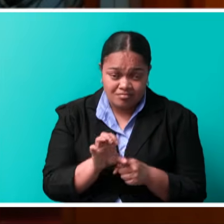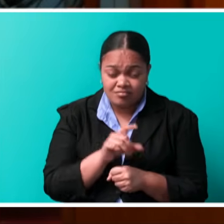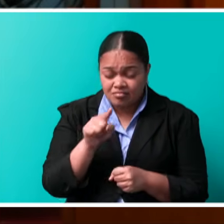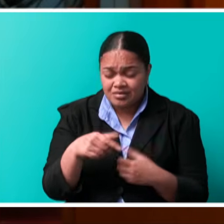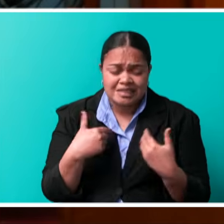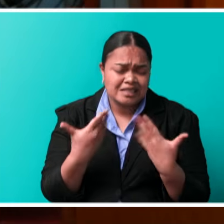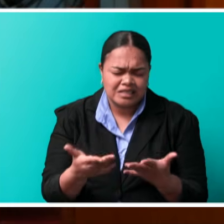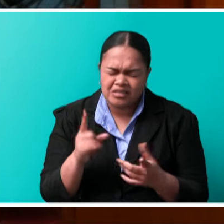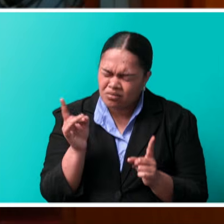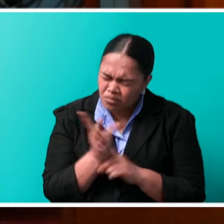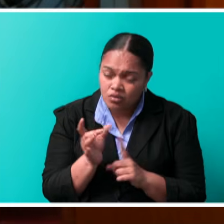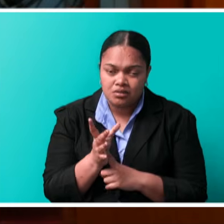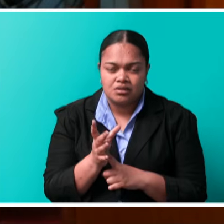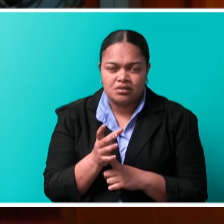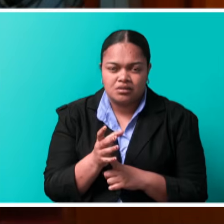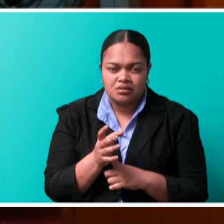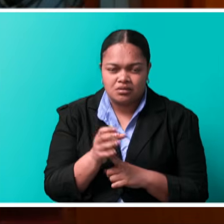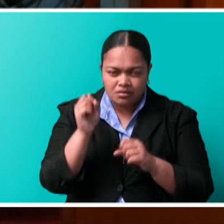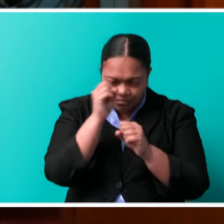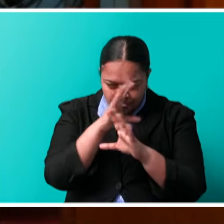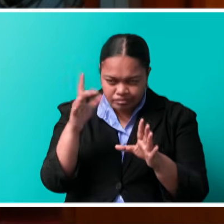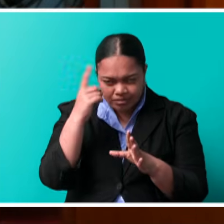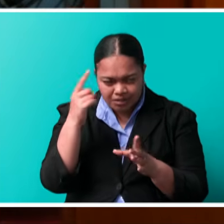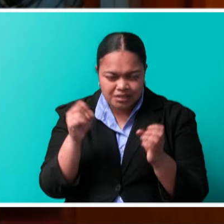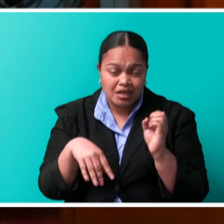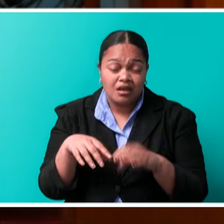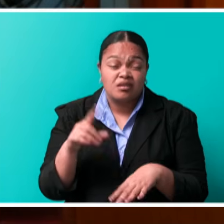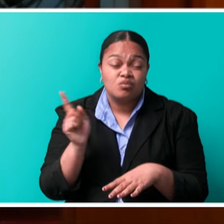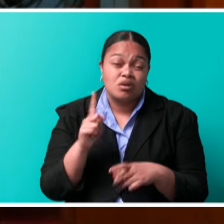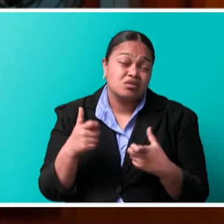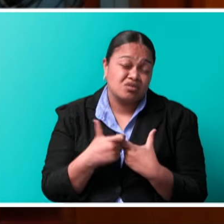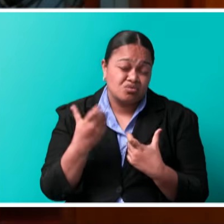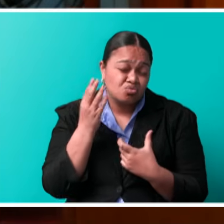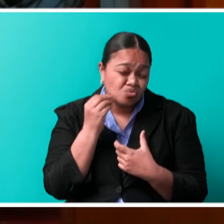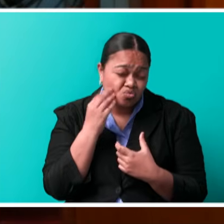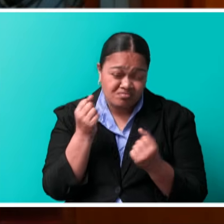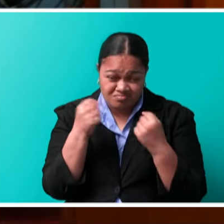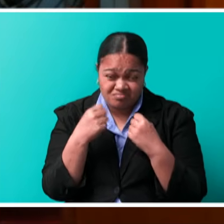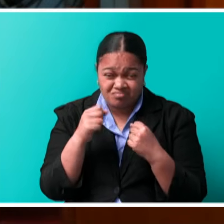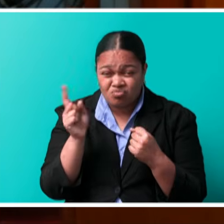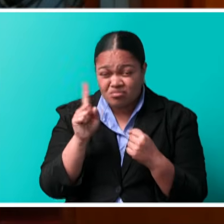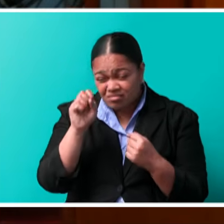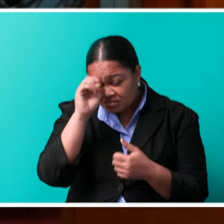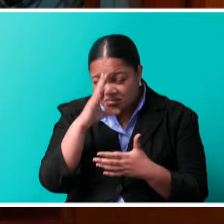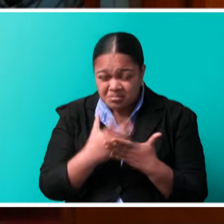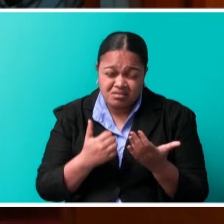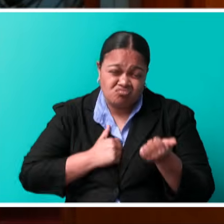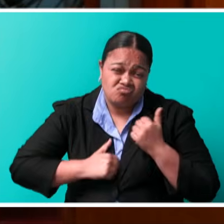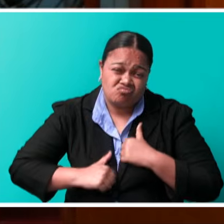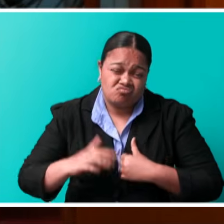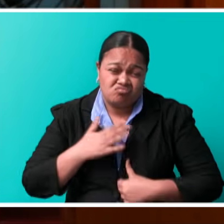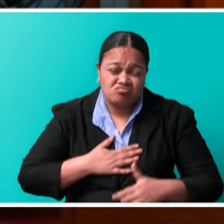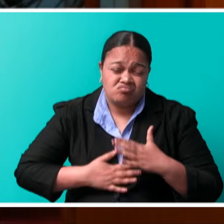provided critical insights for us into the challenges that our sugarcane farmers are facing, challenges that this budget